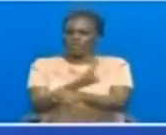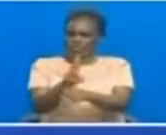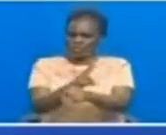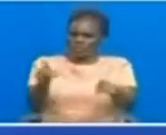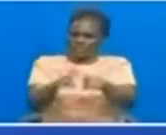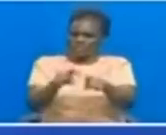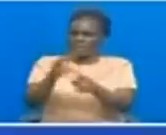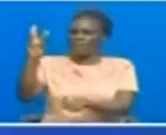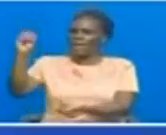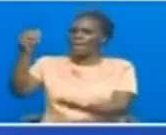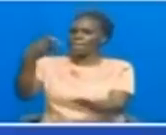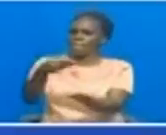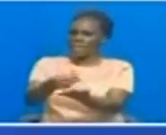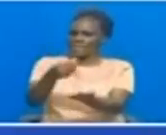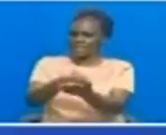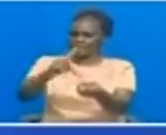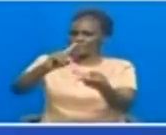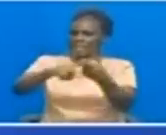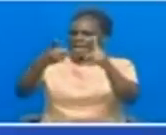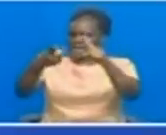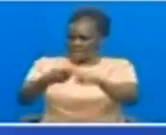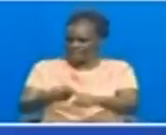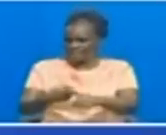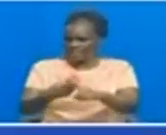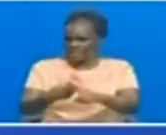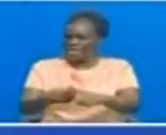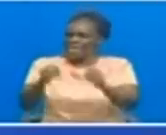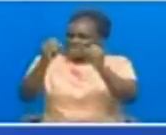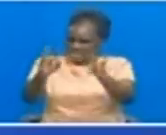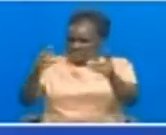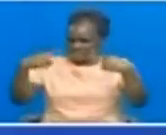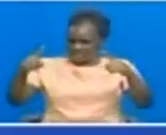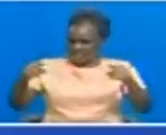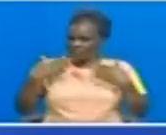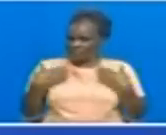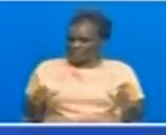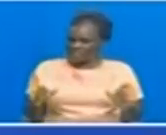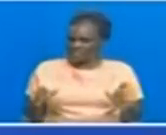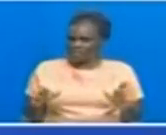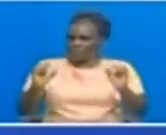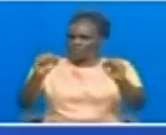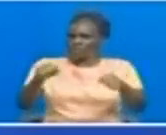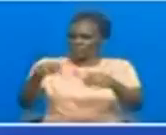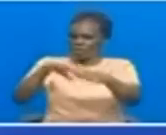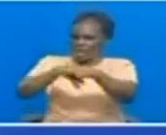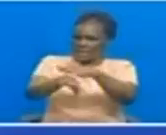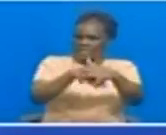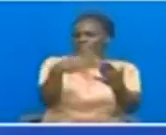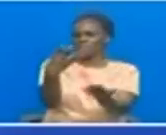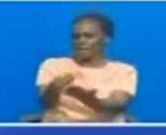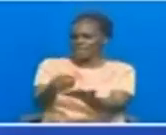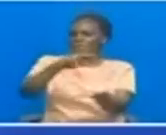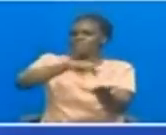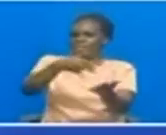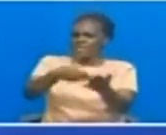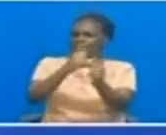we are using M-Pesa as the benchmarking platform, that if M-Pesa has succeeded in making it possible to access your financial information, that means